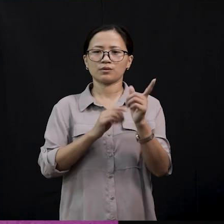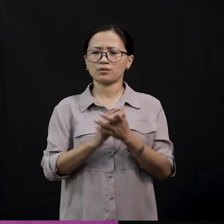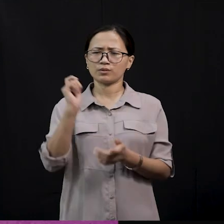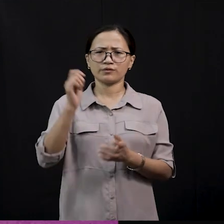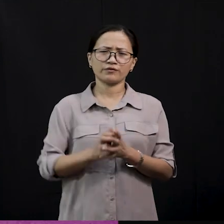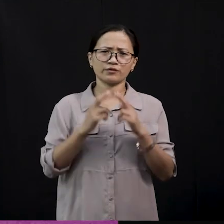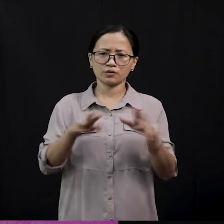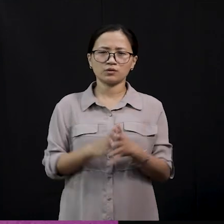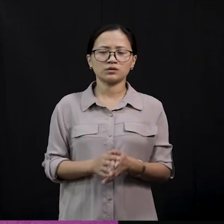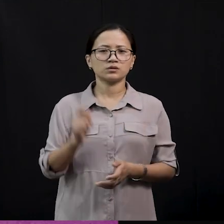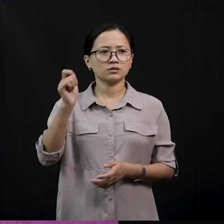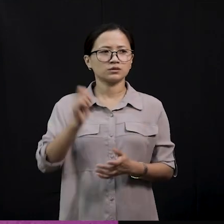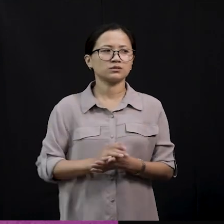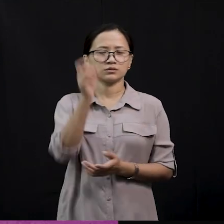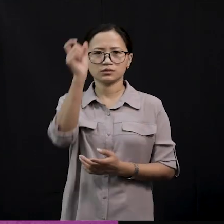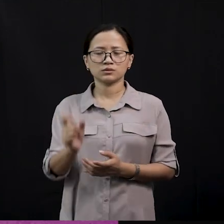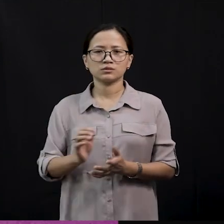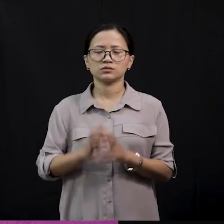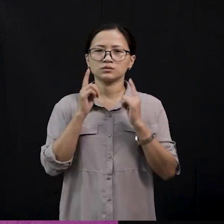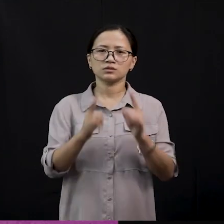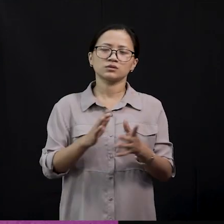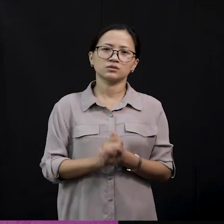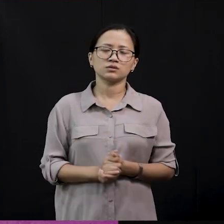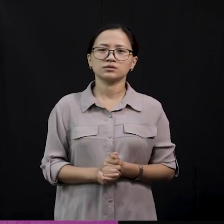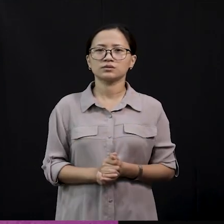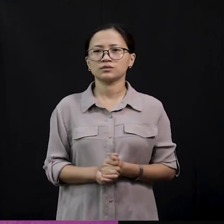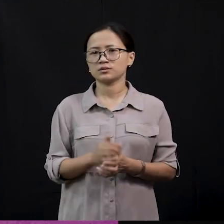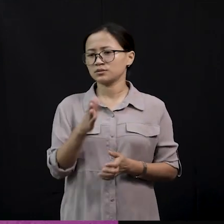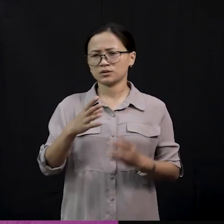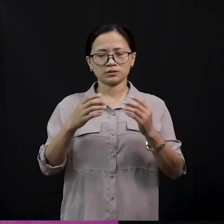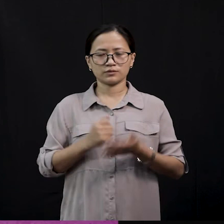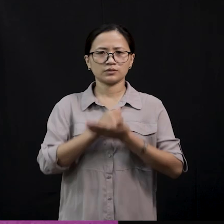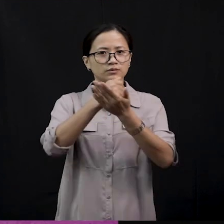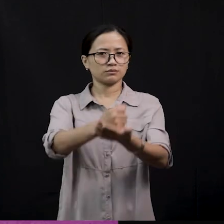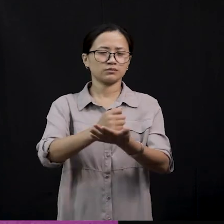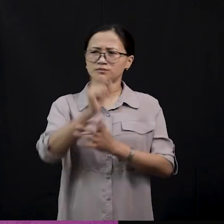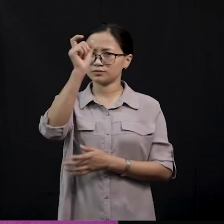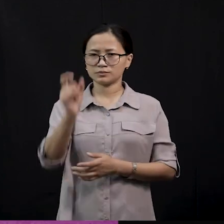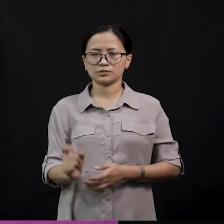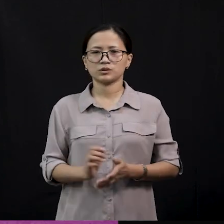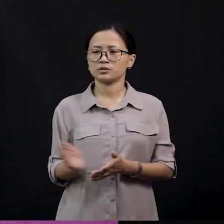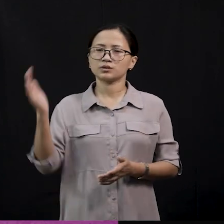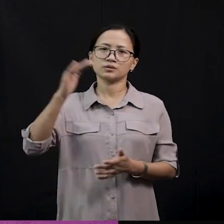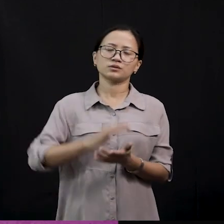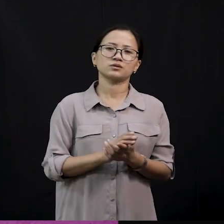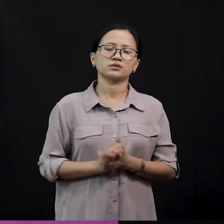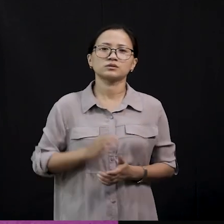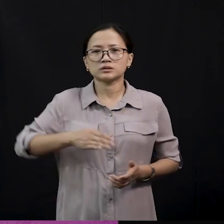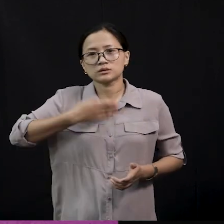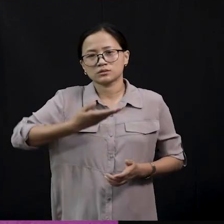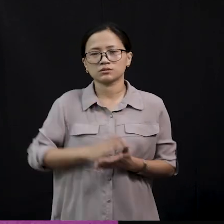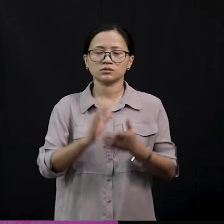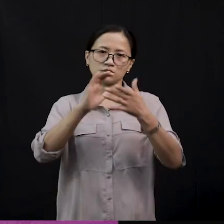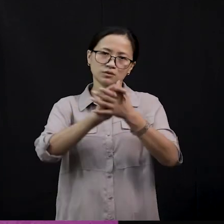very hard, known to be a very hard-working person, but he was not a very helpful person when it comes to dealing